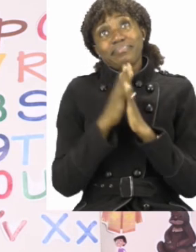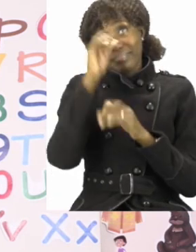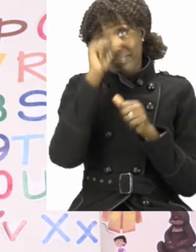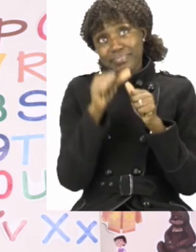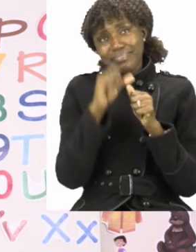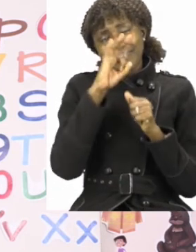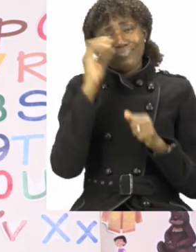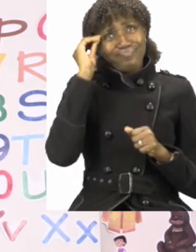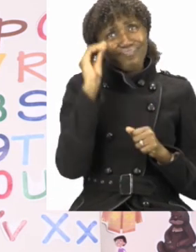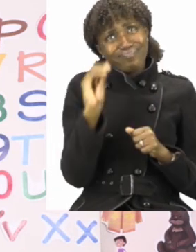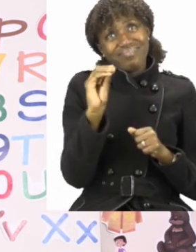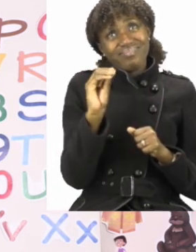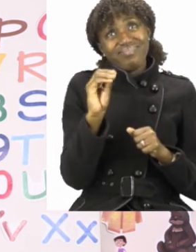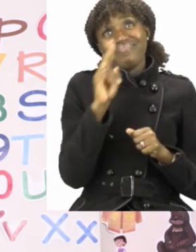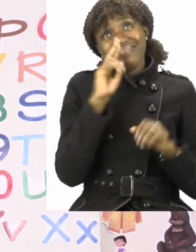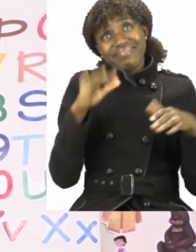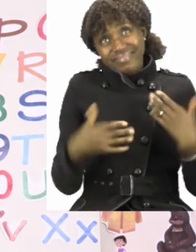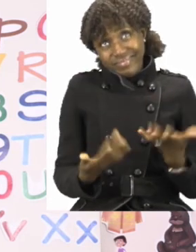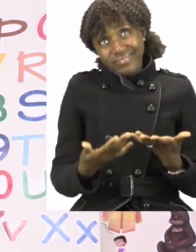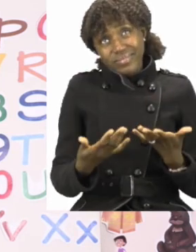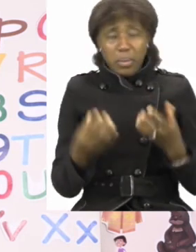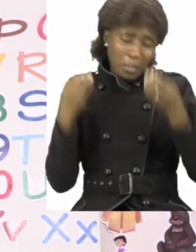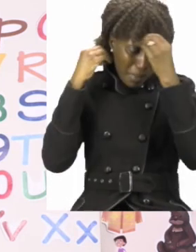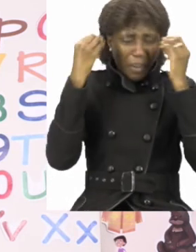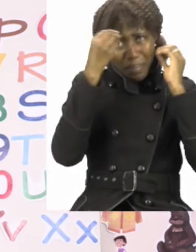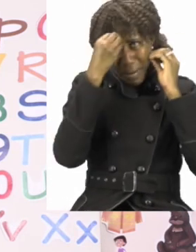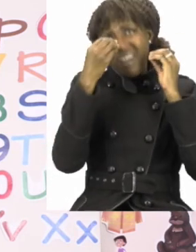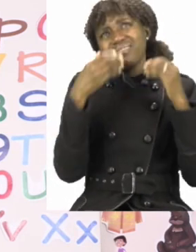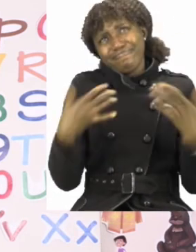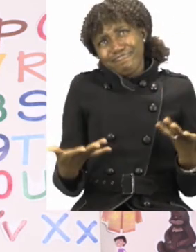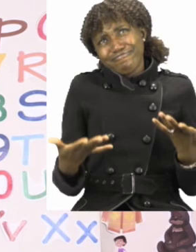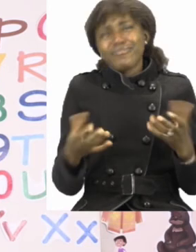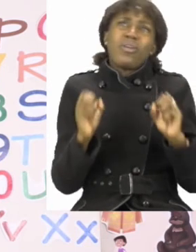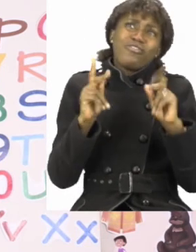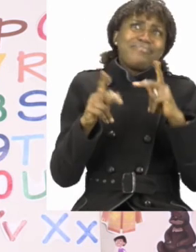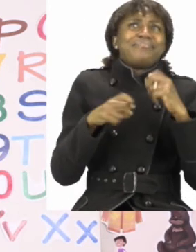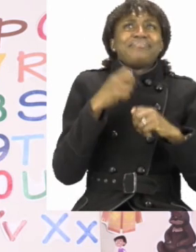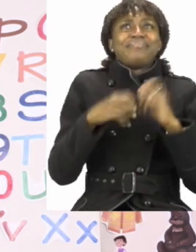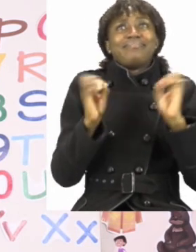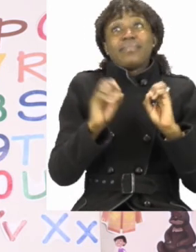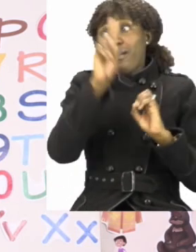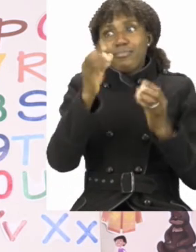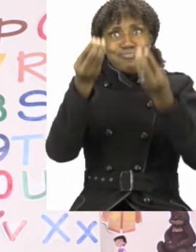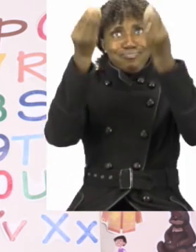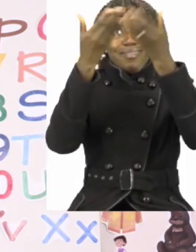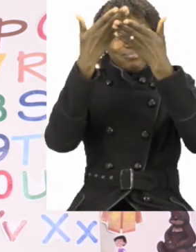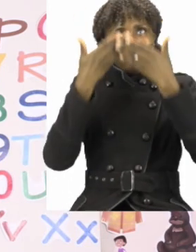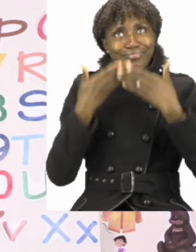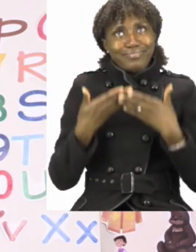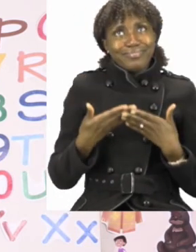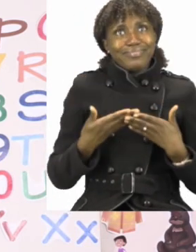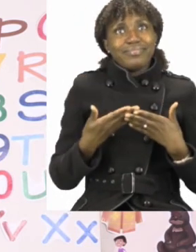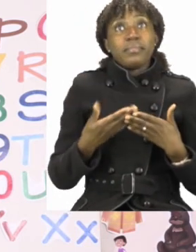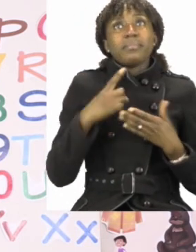you're not sure what to do or you got a little bit confused, that's okay. You can always ask an adult for help.